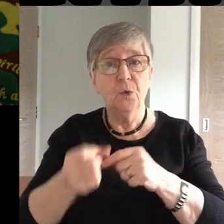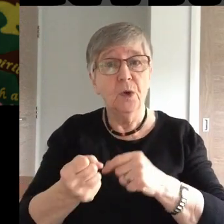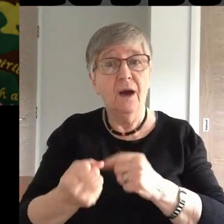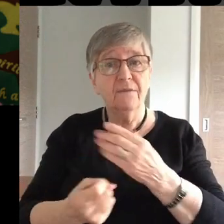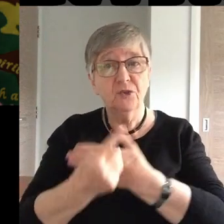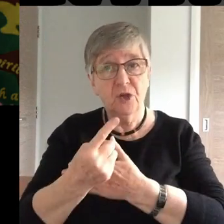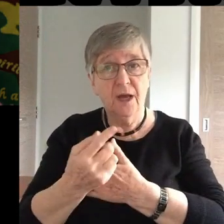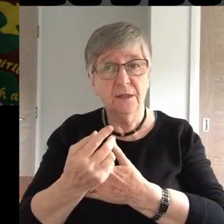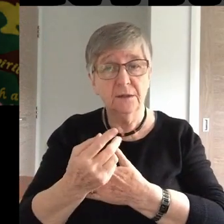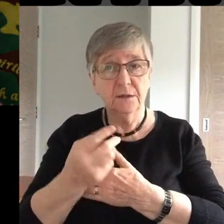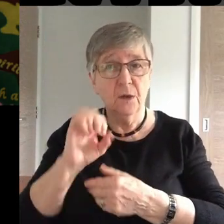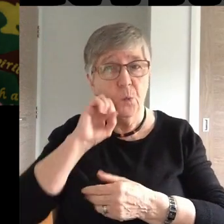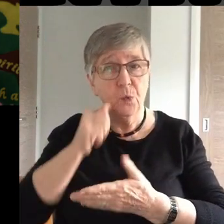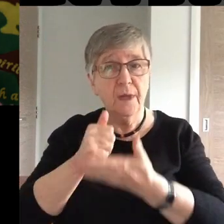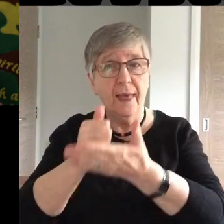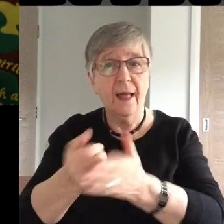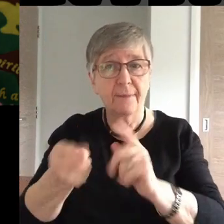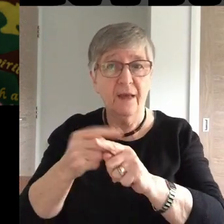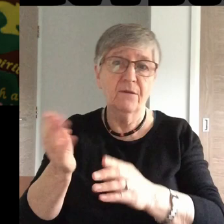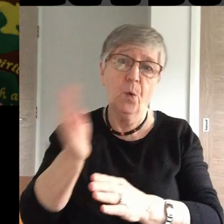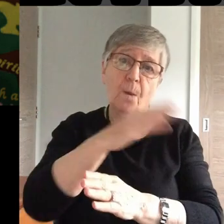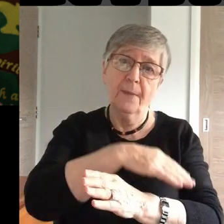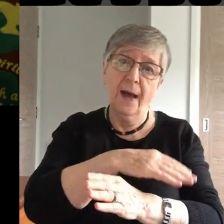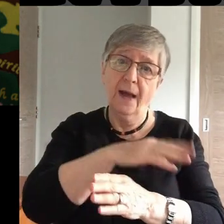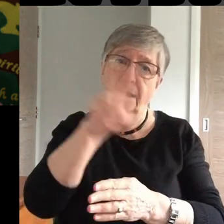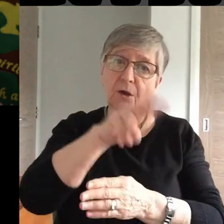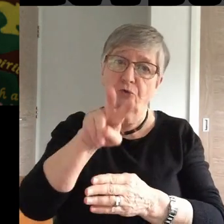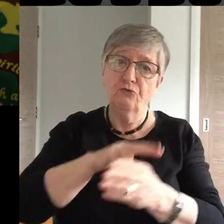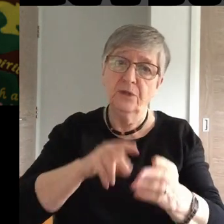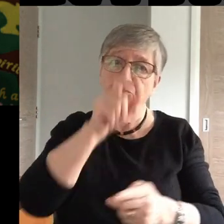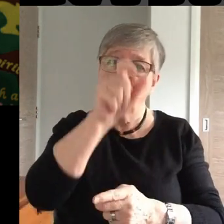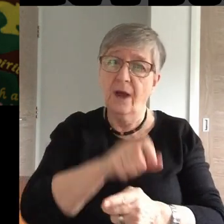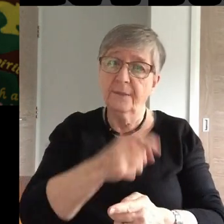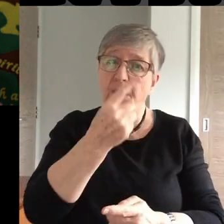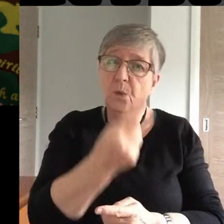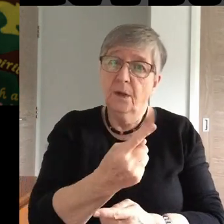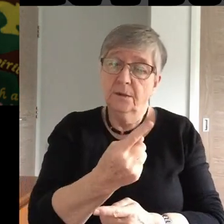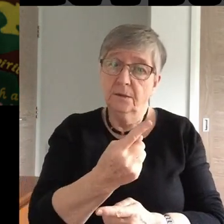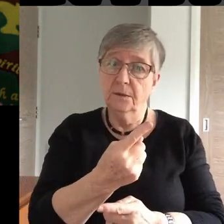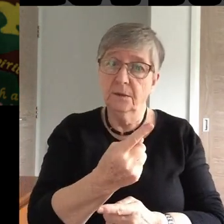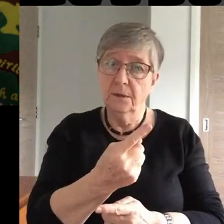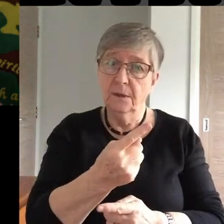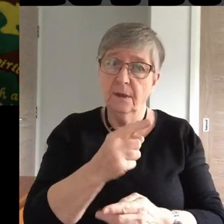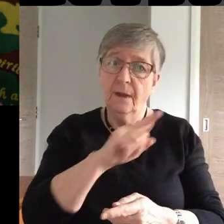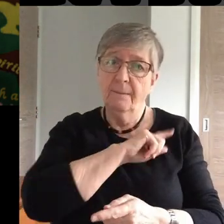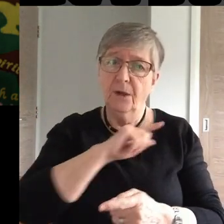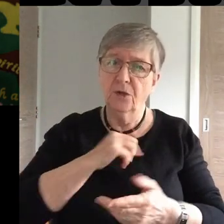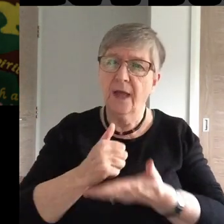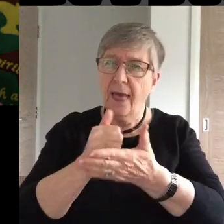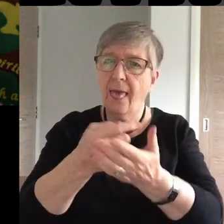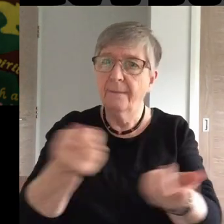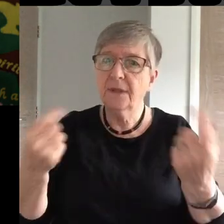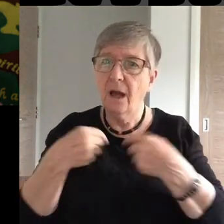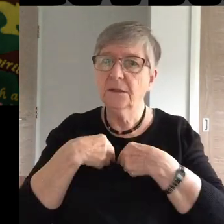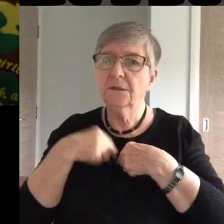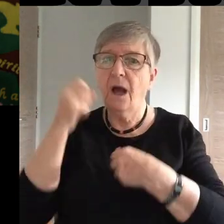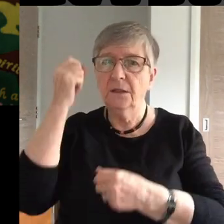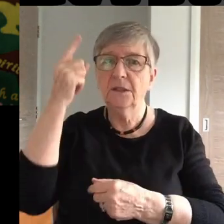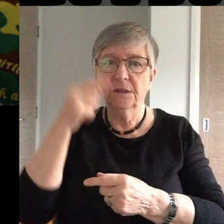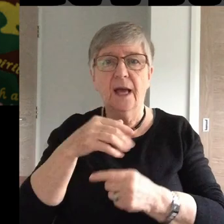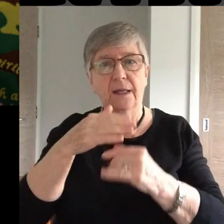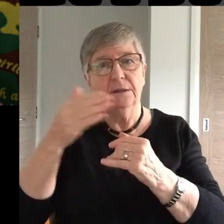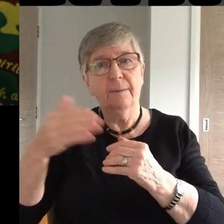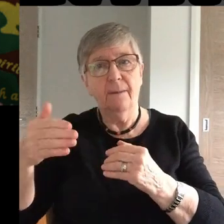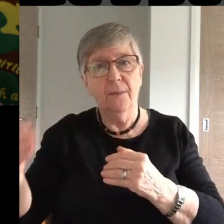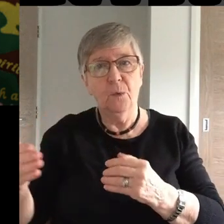be helpful to go back and read chapter 1 at some point this week because it gives us a lot of context as to how we're going to go over the